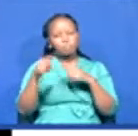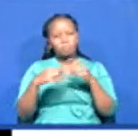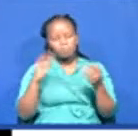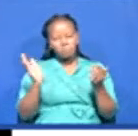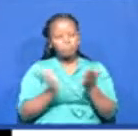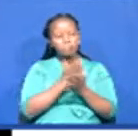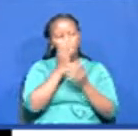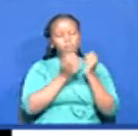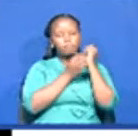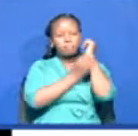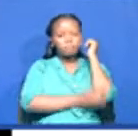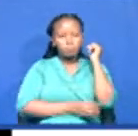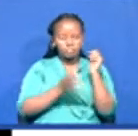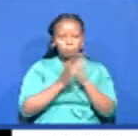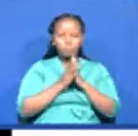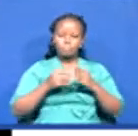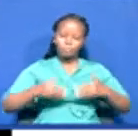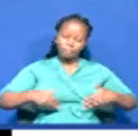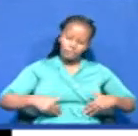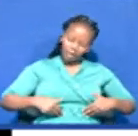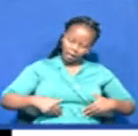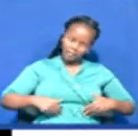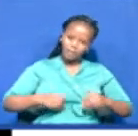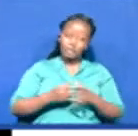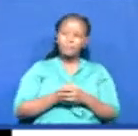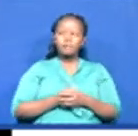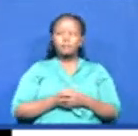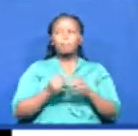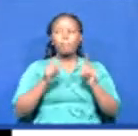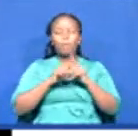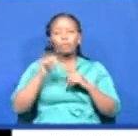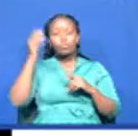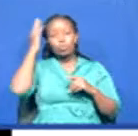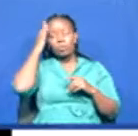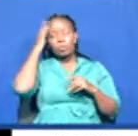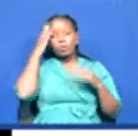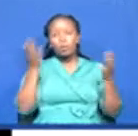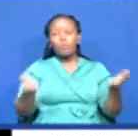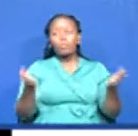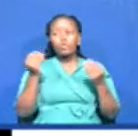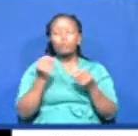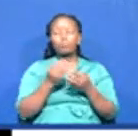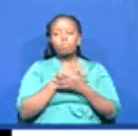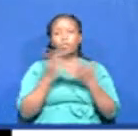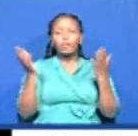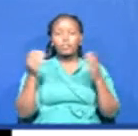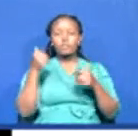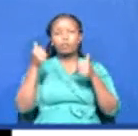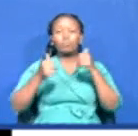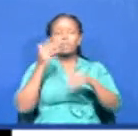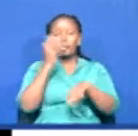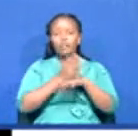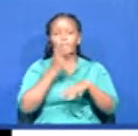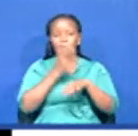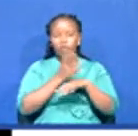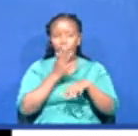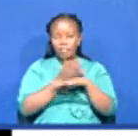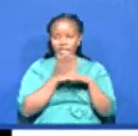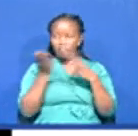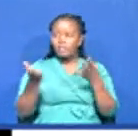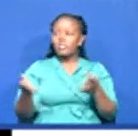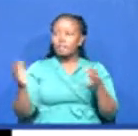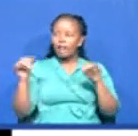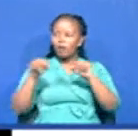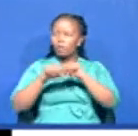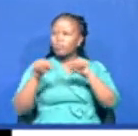and hunger among us. Of course, we know the products that are counterfeited. I understand now shoes. I don't think in